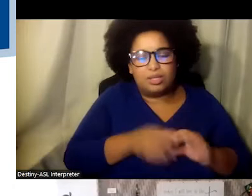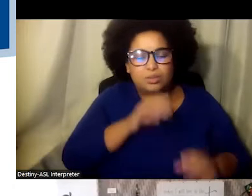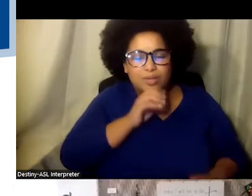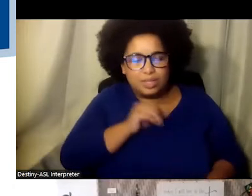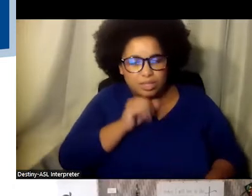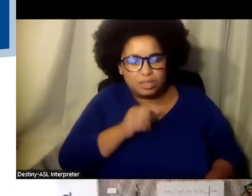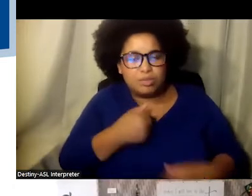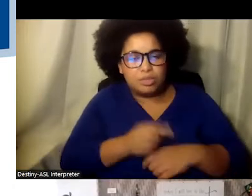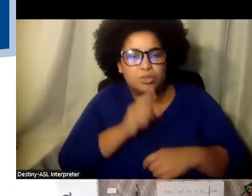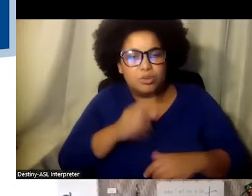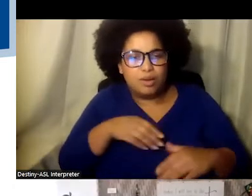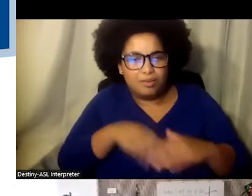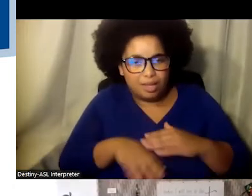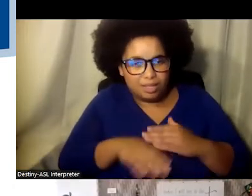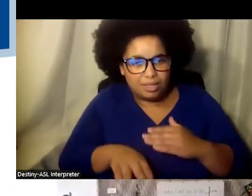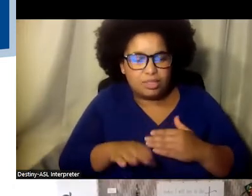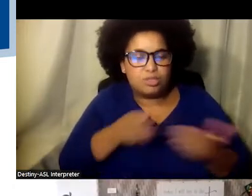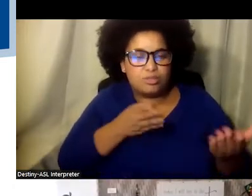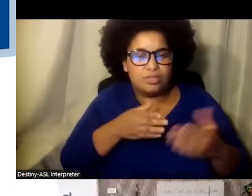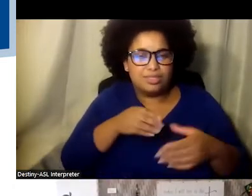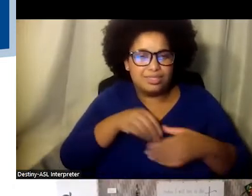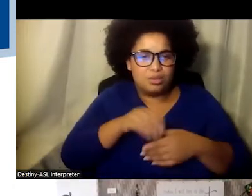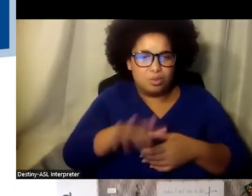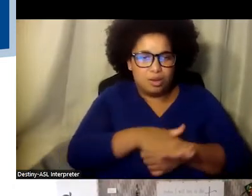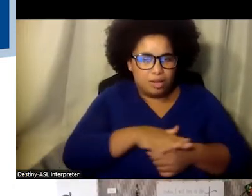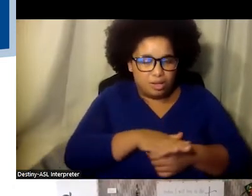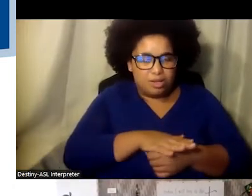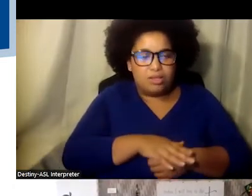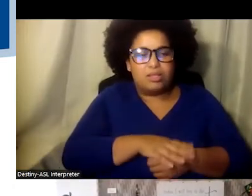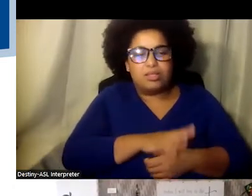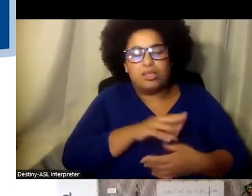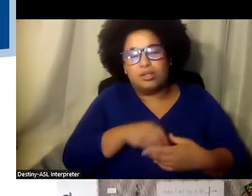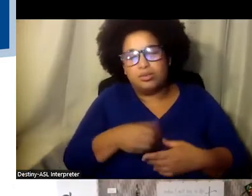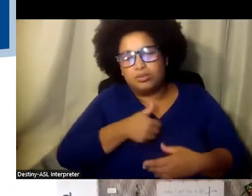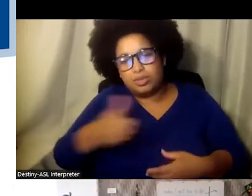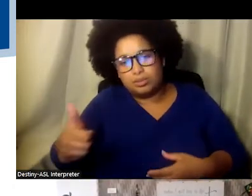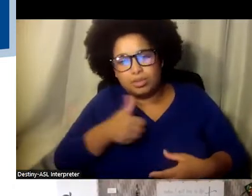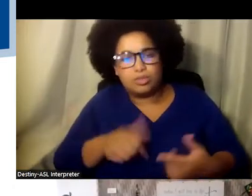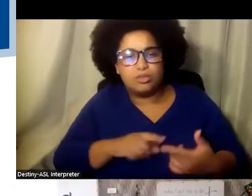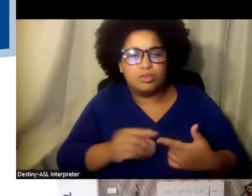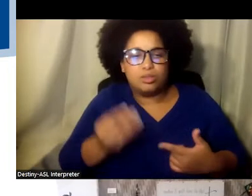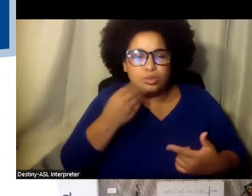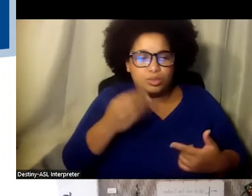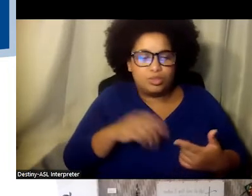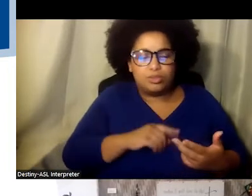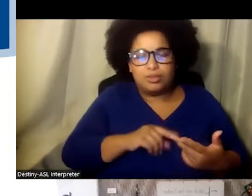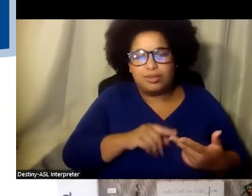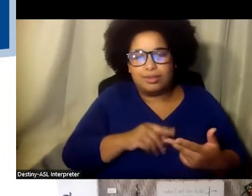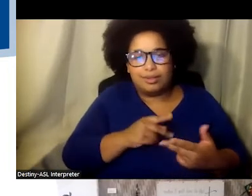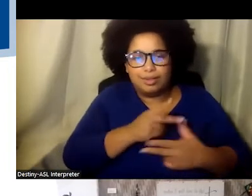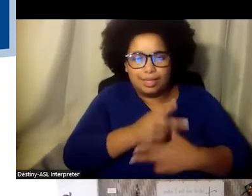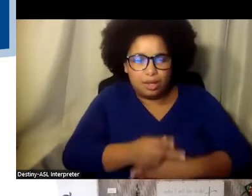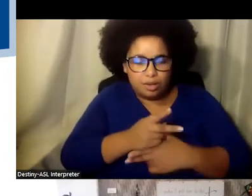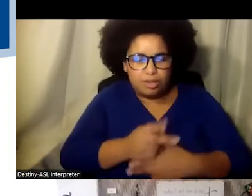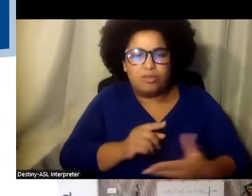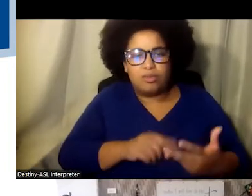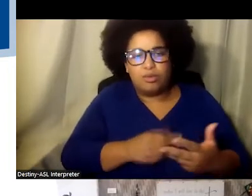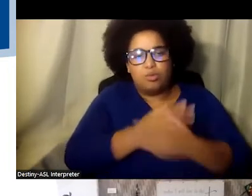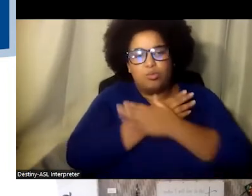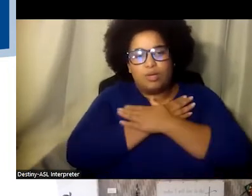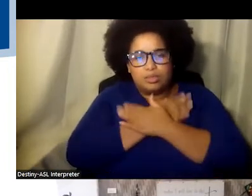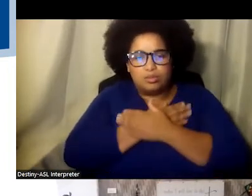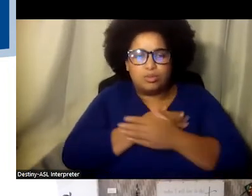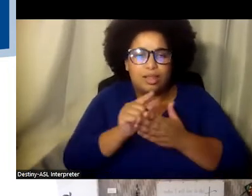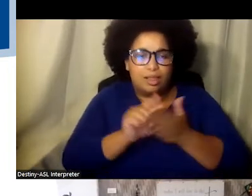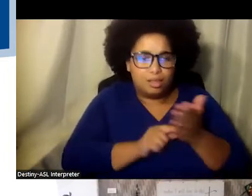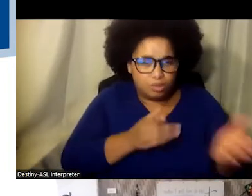to the services where you live. These services include transportation, nutrition, caregiver support, respite, legal